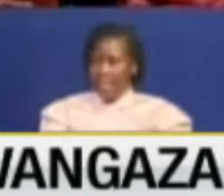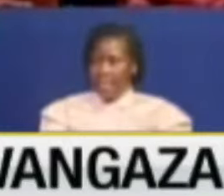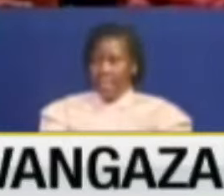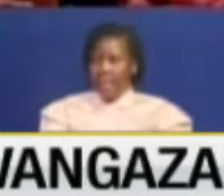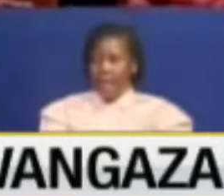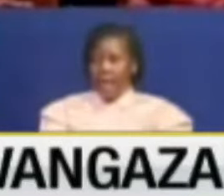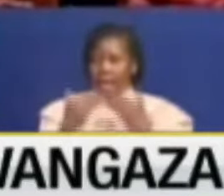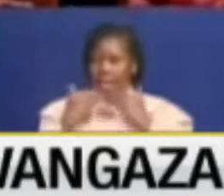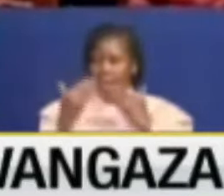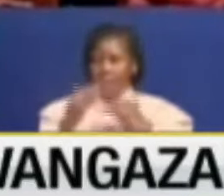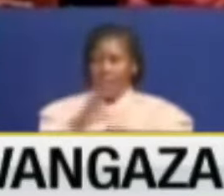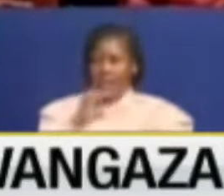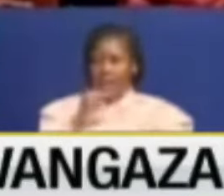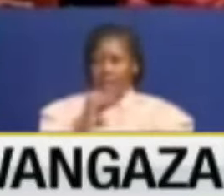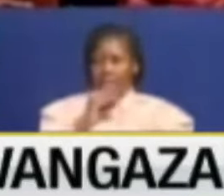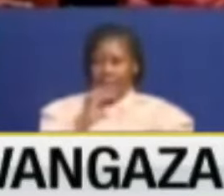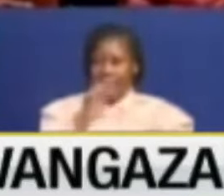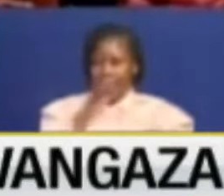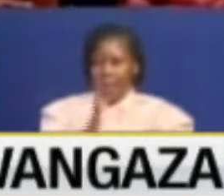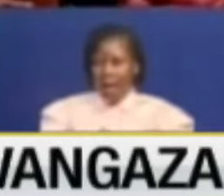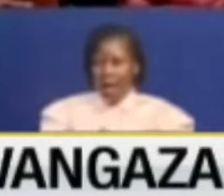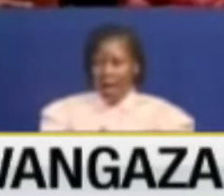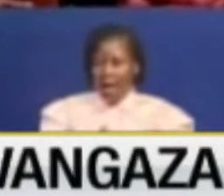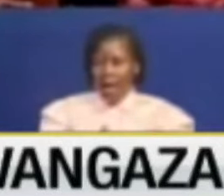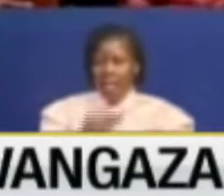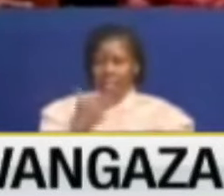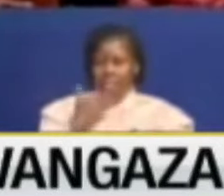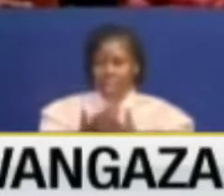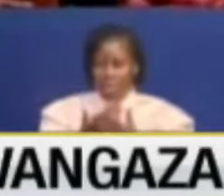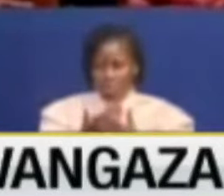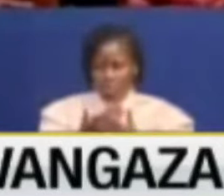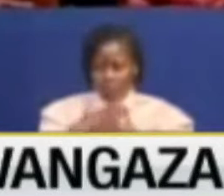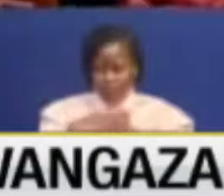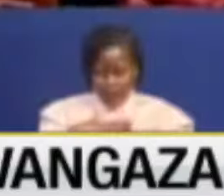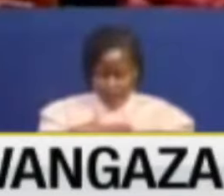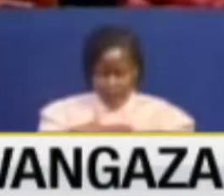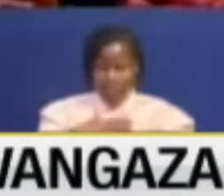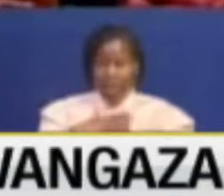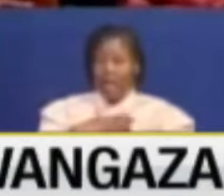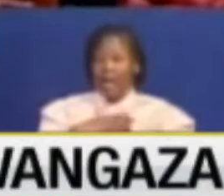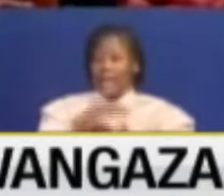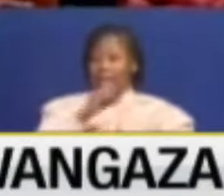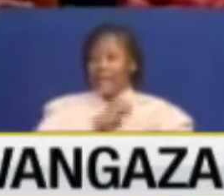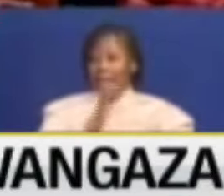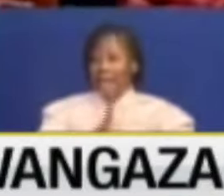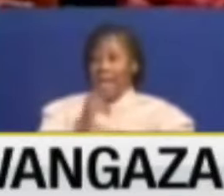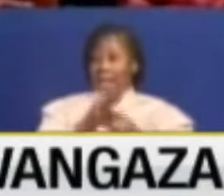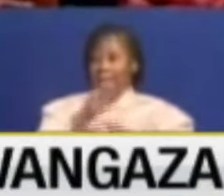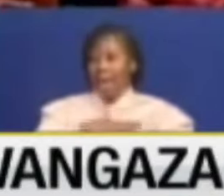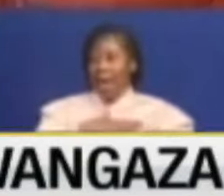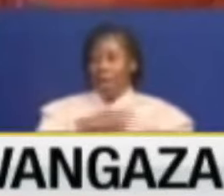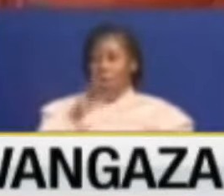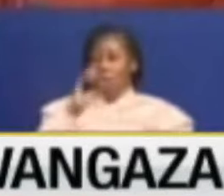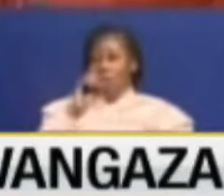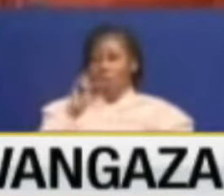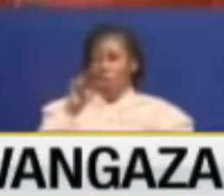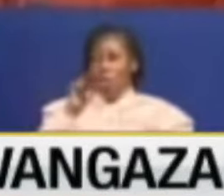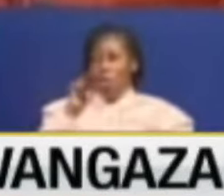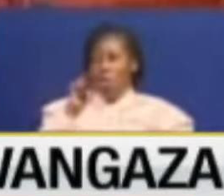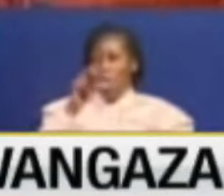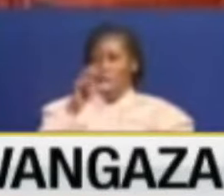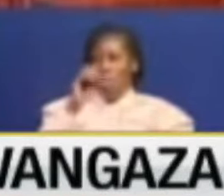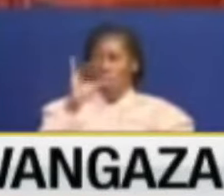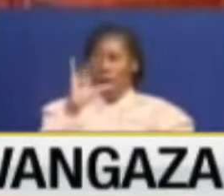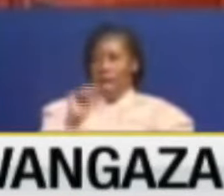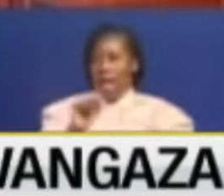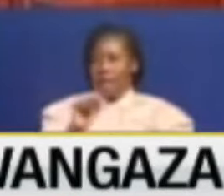Thank you, Mr. Speaker, sir, and thank you, distinguished senators. For the record, once again, my name is Ongoya. Mr.